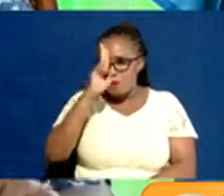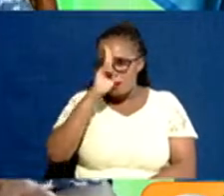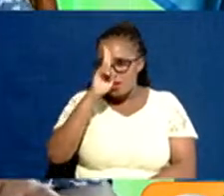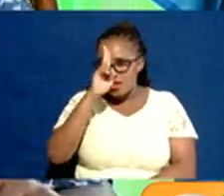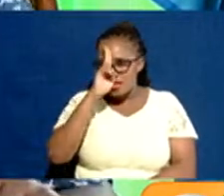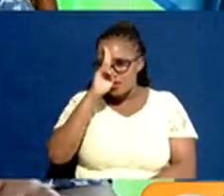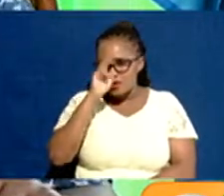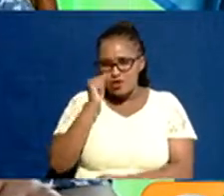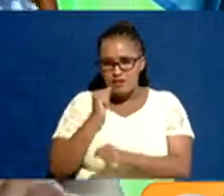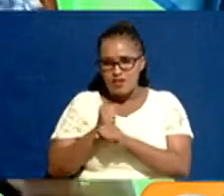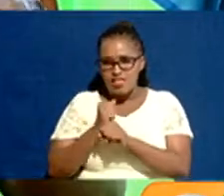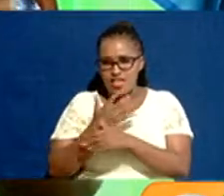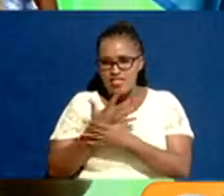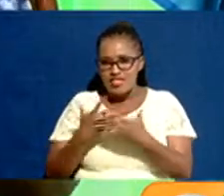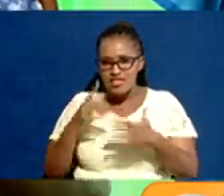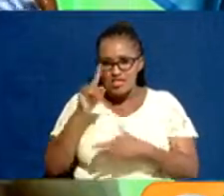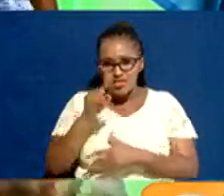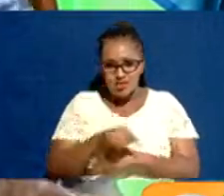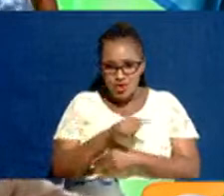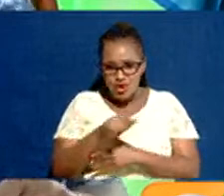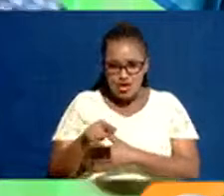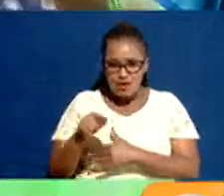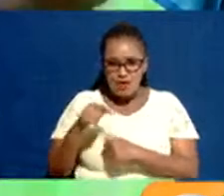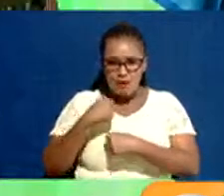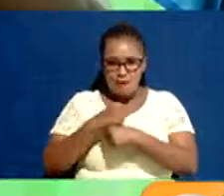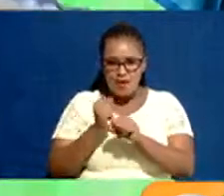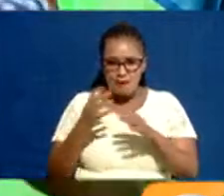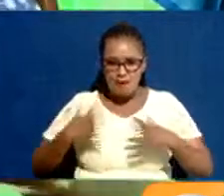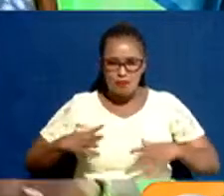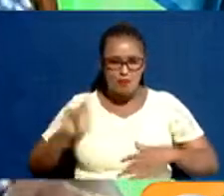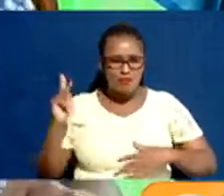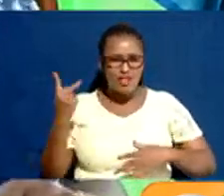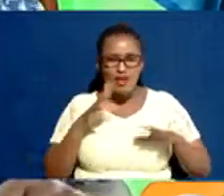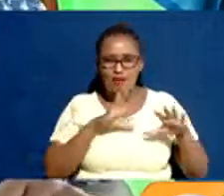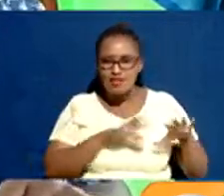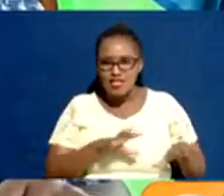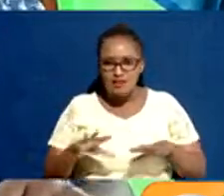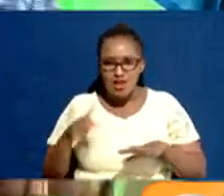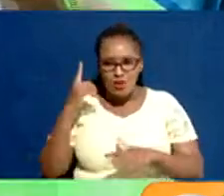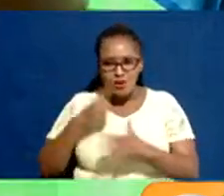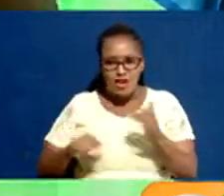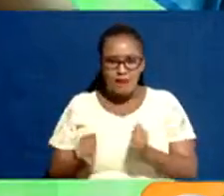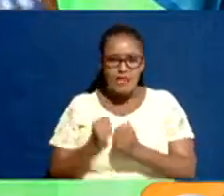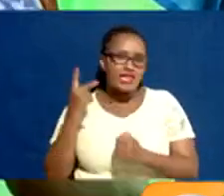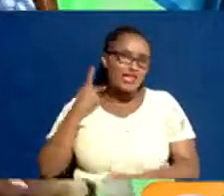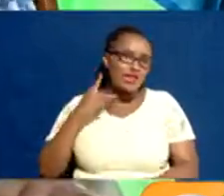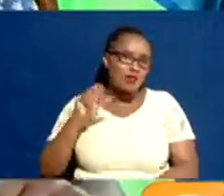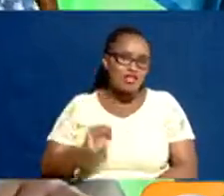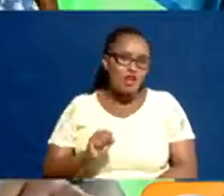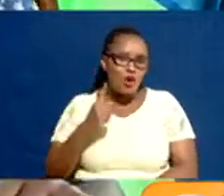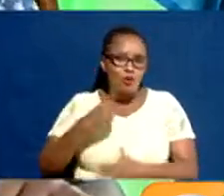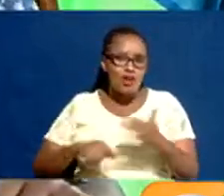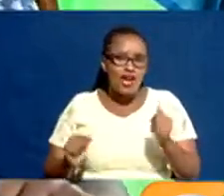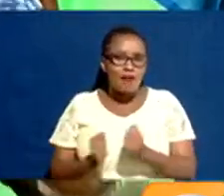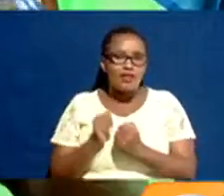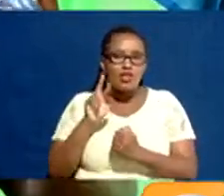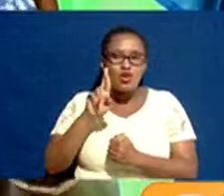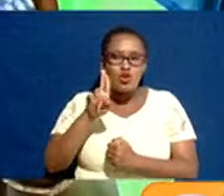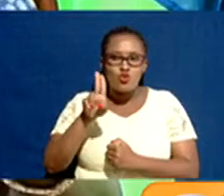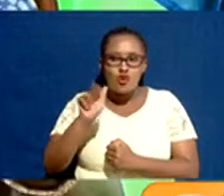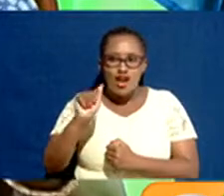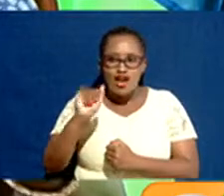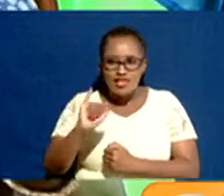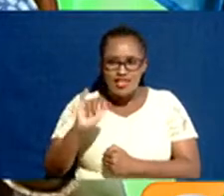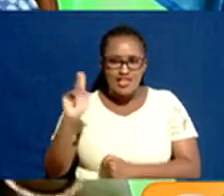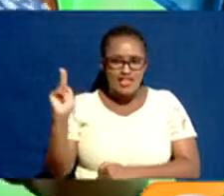rogue and they brutalized the people of Kenya. You remember what happened in Kariobangi, what happened in Ruai.